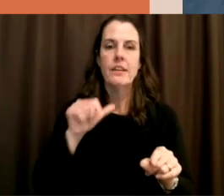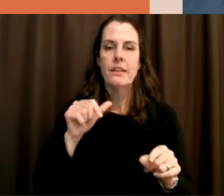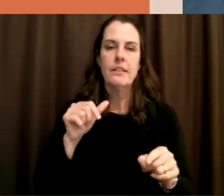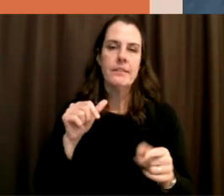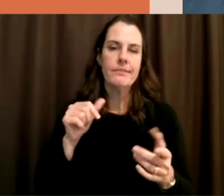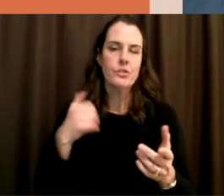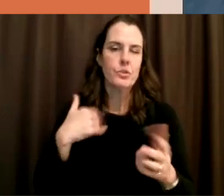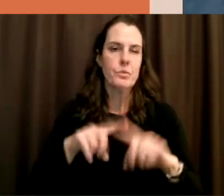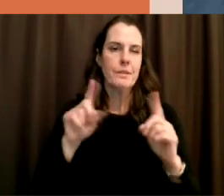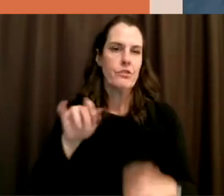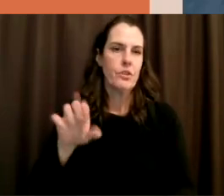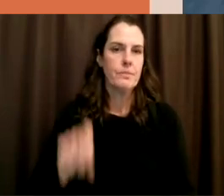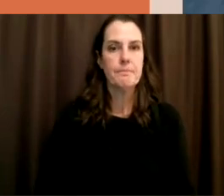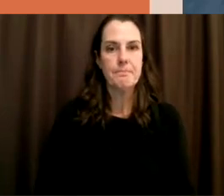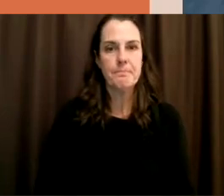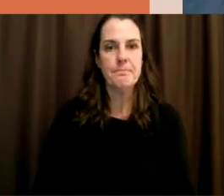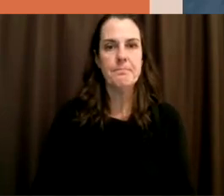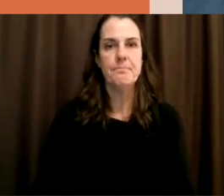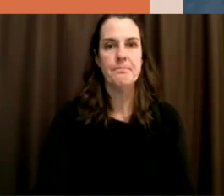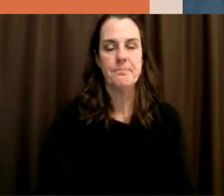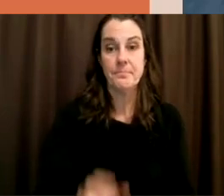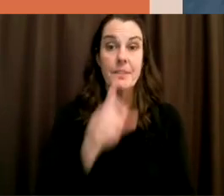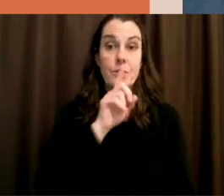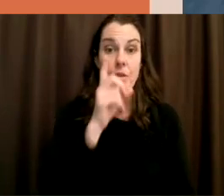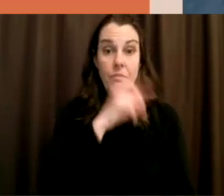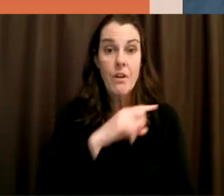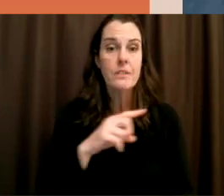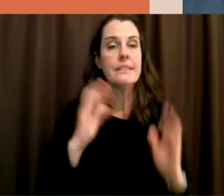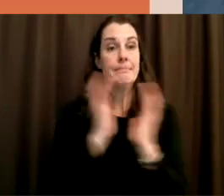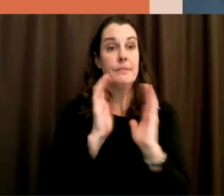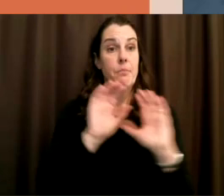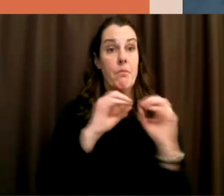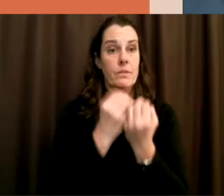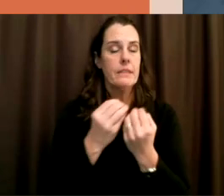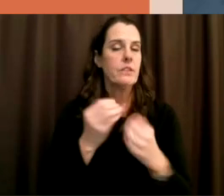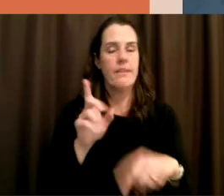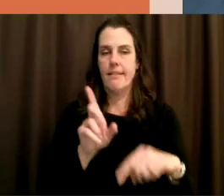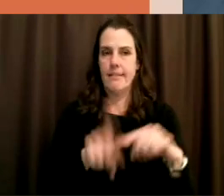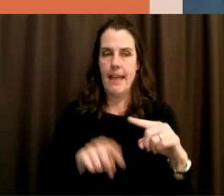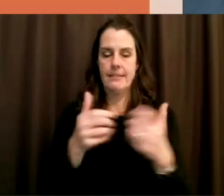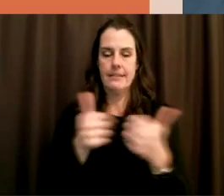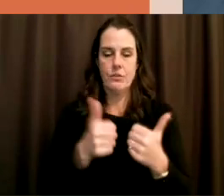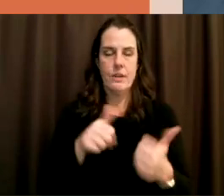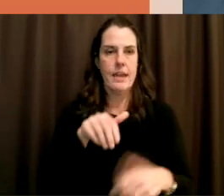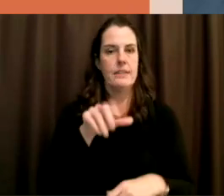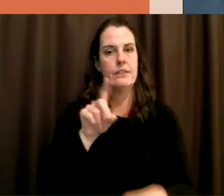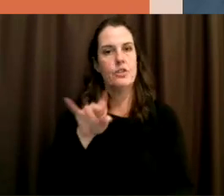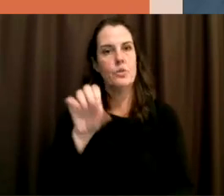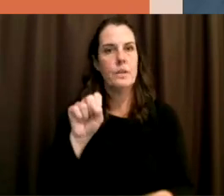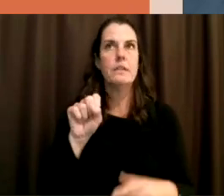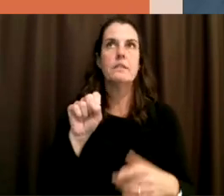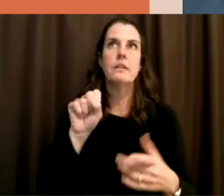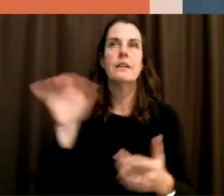those assets. Okay, true or false, small organizations generally cannot segregate duties to the same extent that